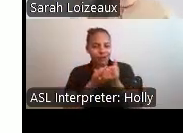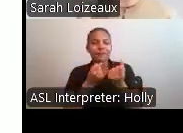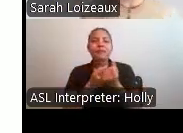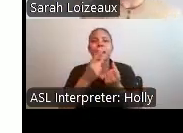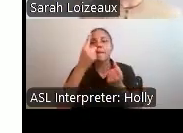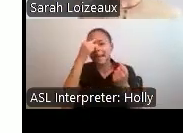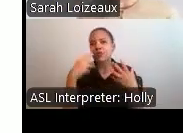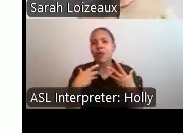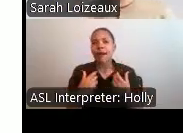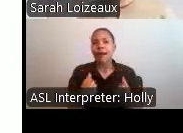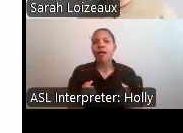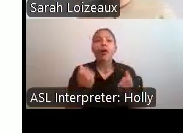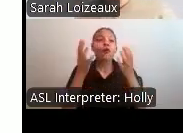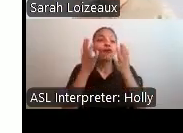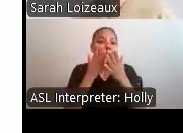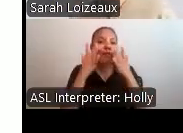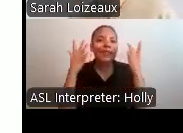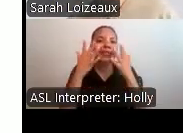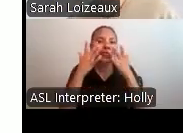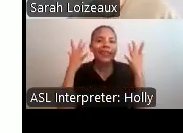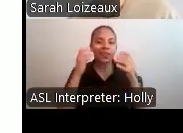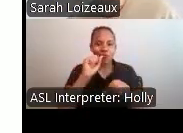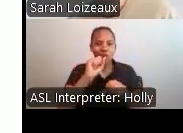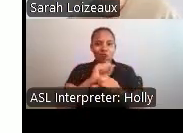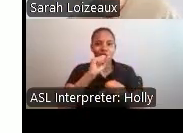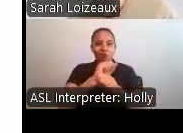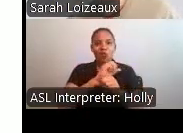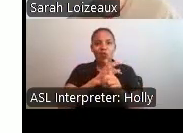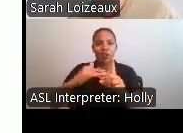workplace. All right, and go to the next slide.